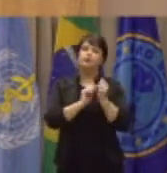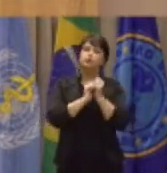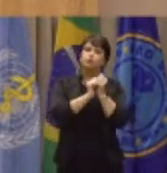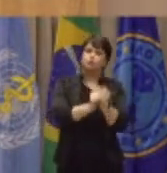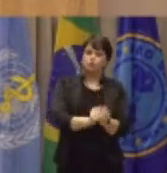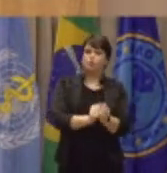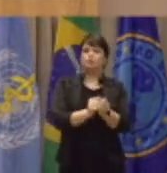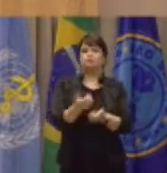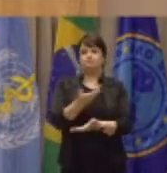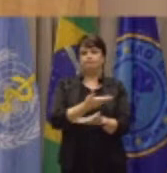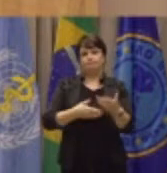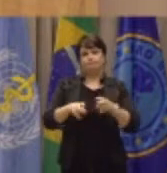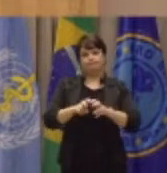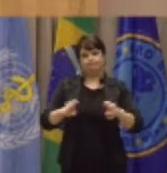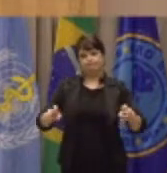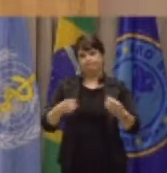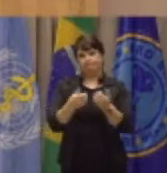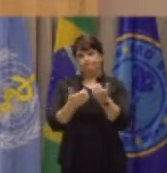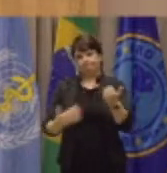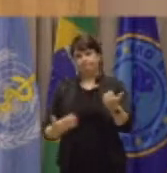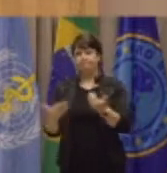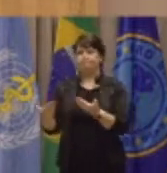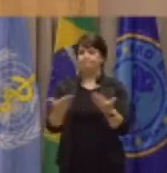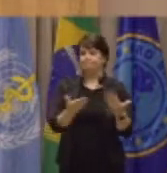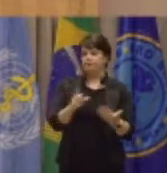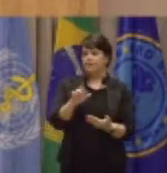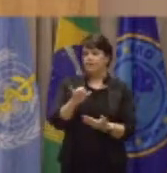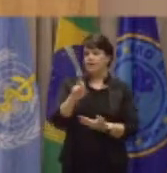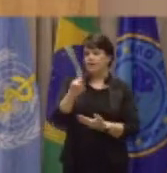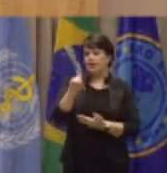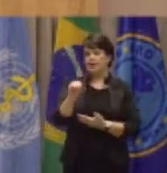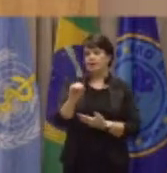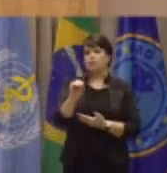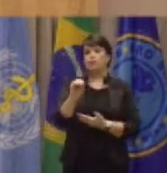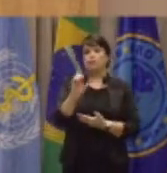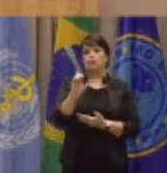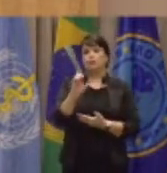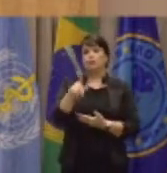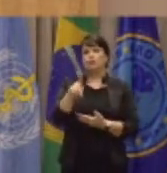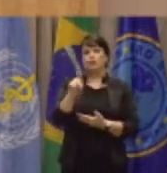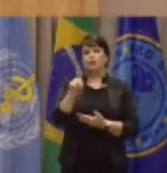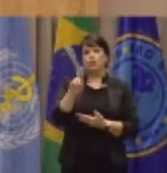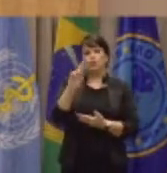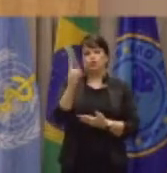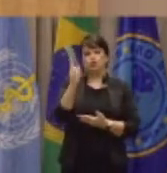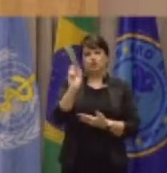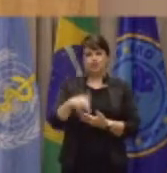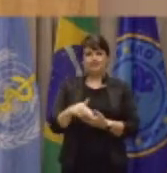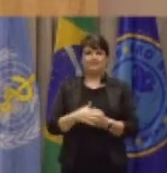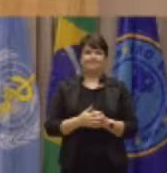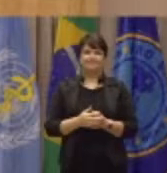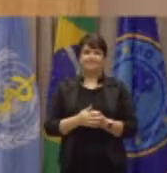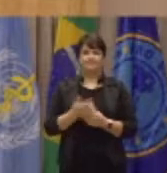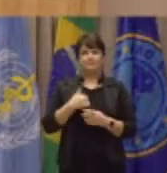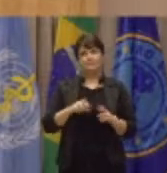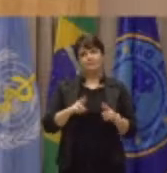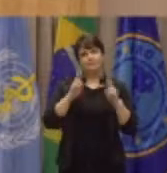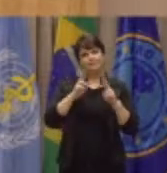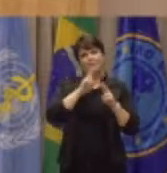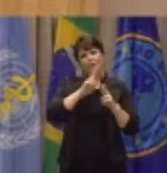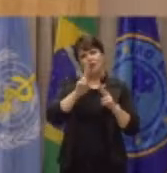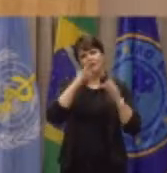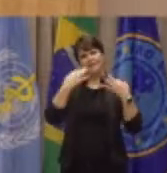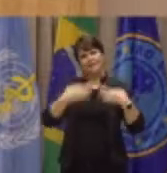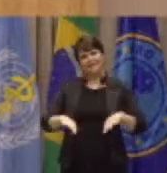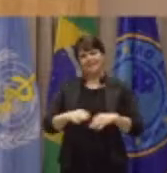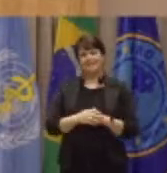like to invite to the table Ricardo Kuchenbecker. I hope I